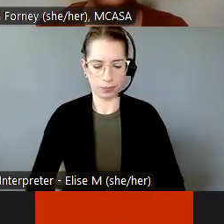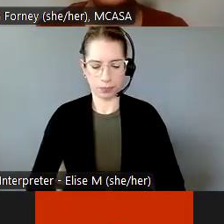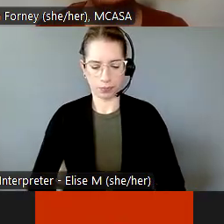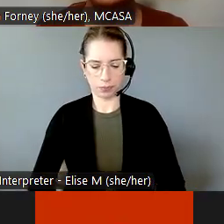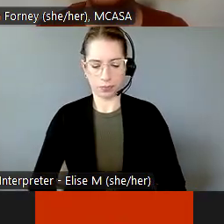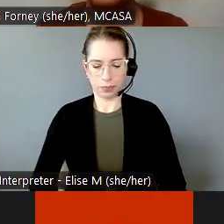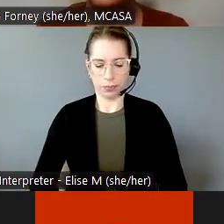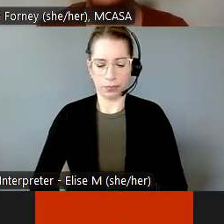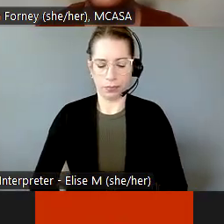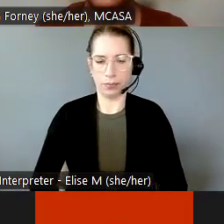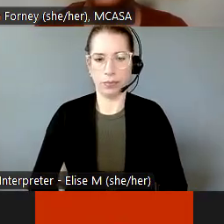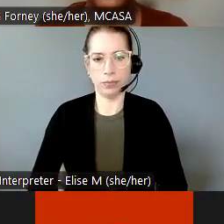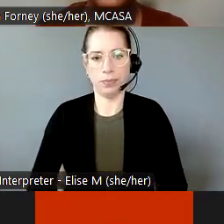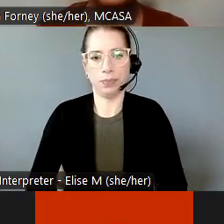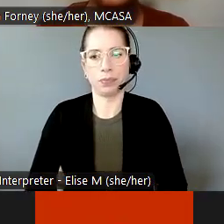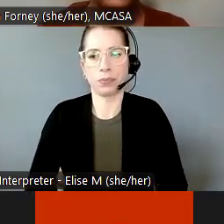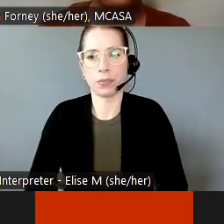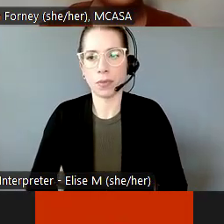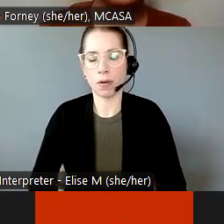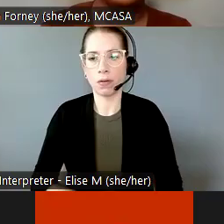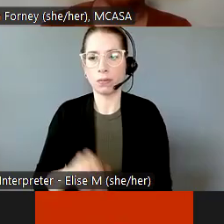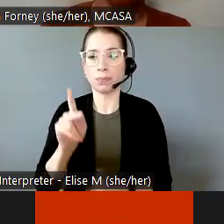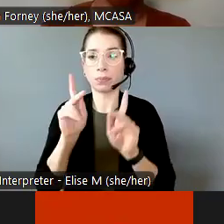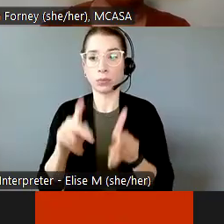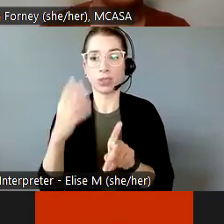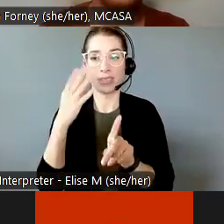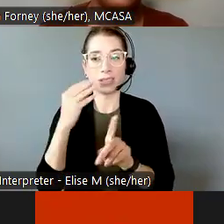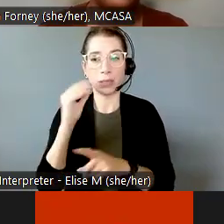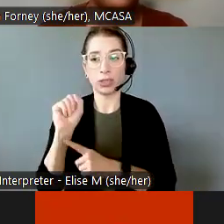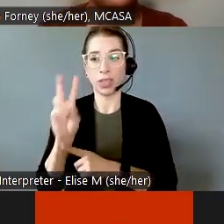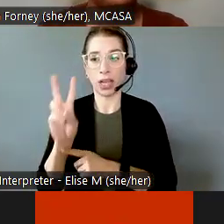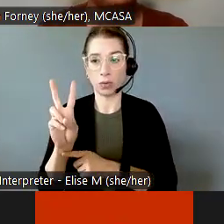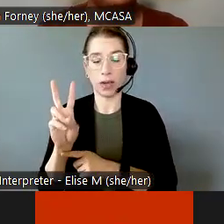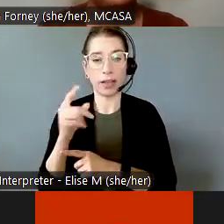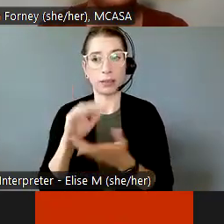When someone is victimized by sexual violence, their power is taken from them,